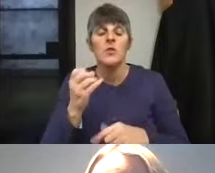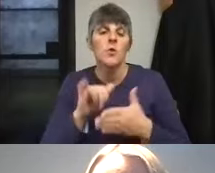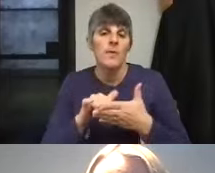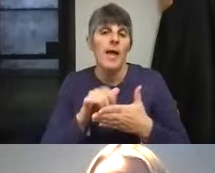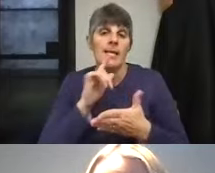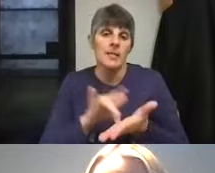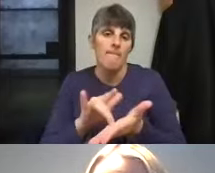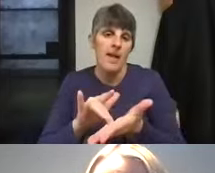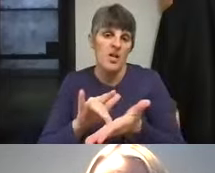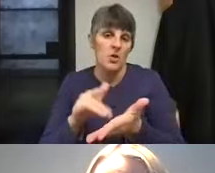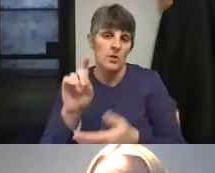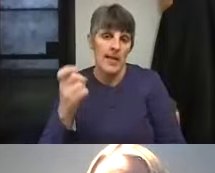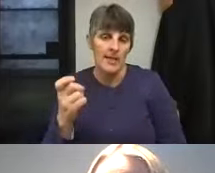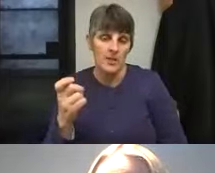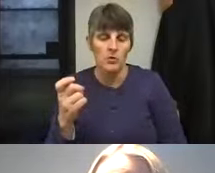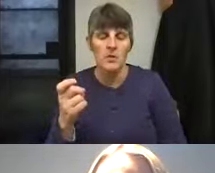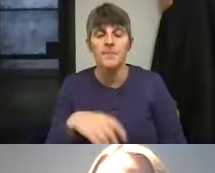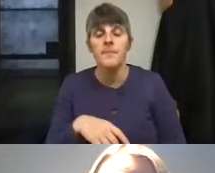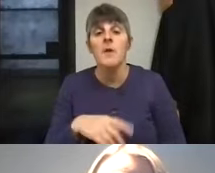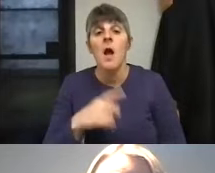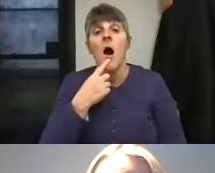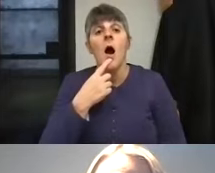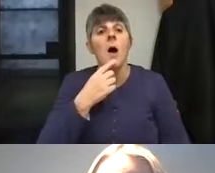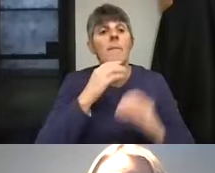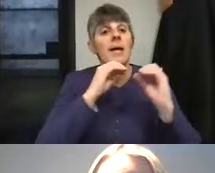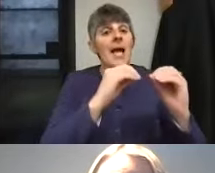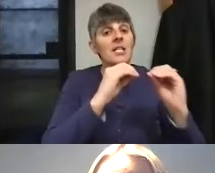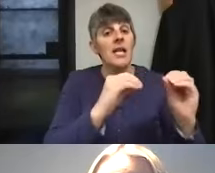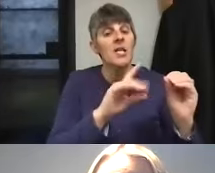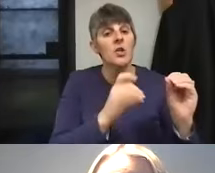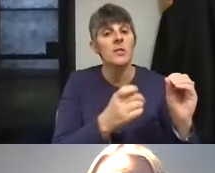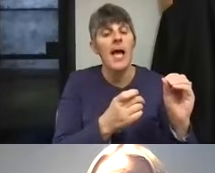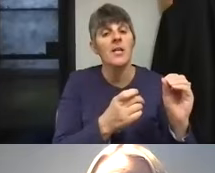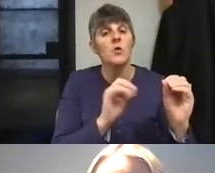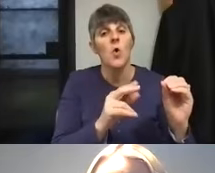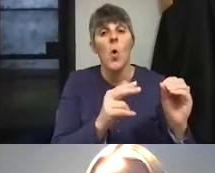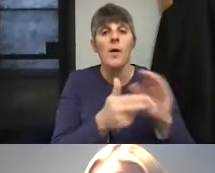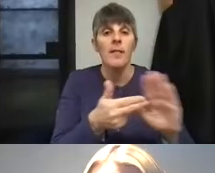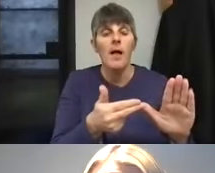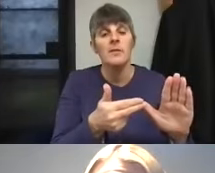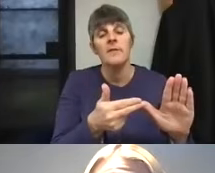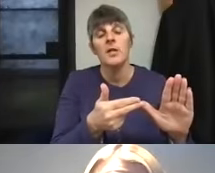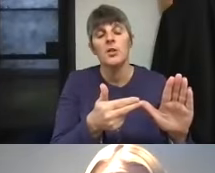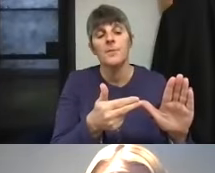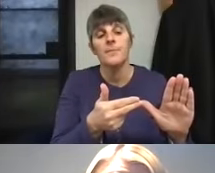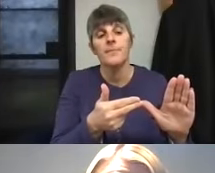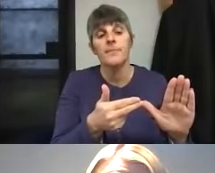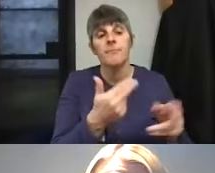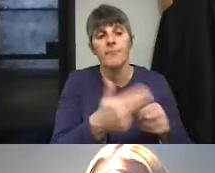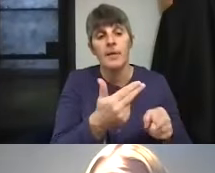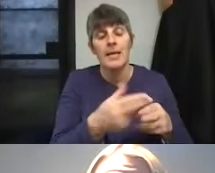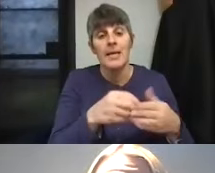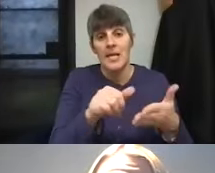a medical diagnosis. An educational diagnosis or classification, at least in New